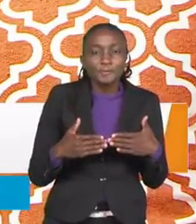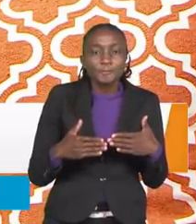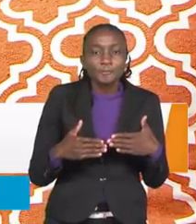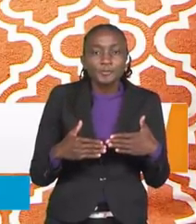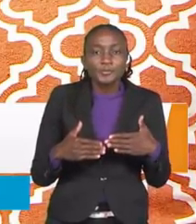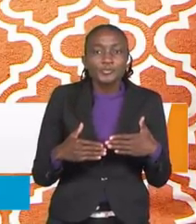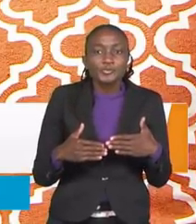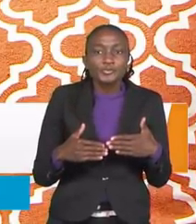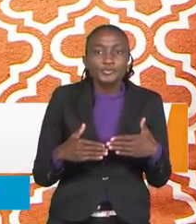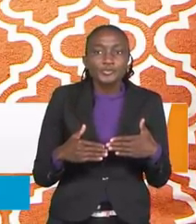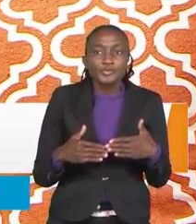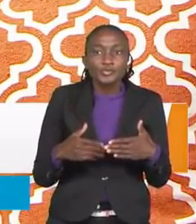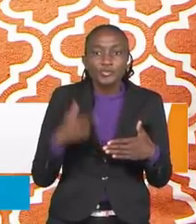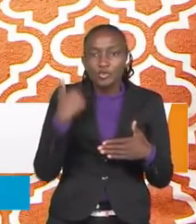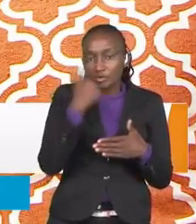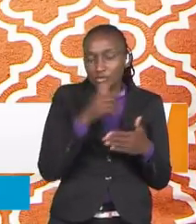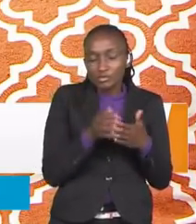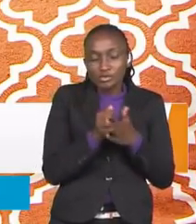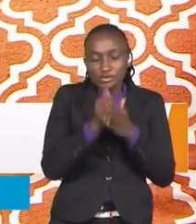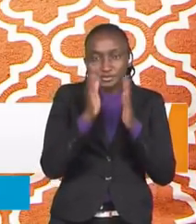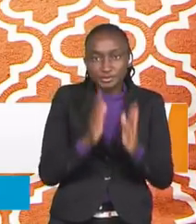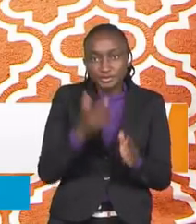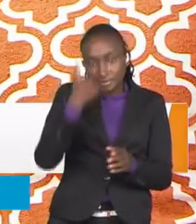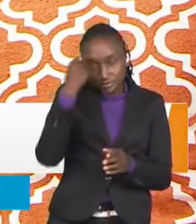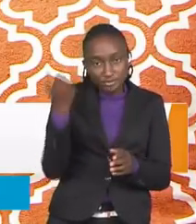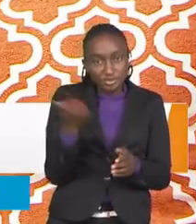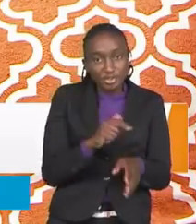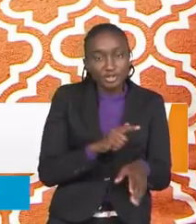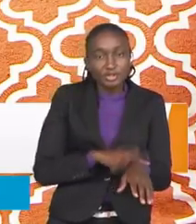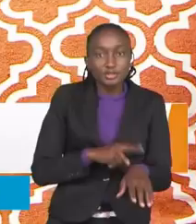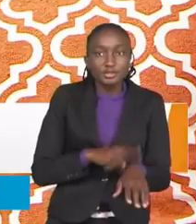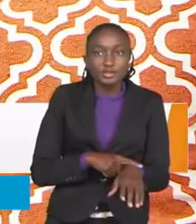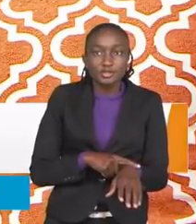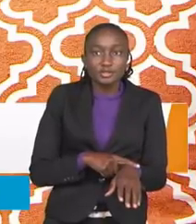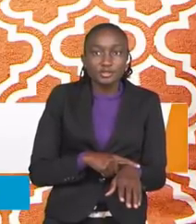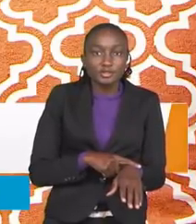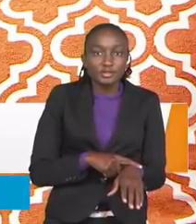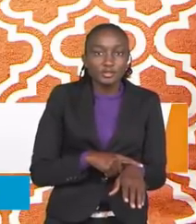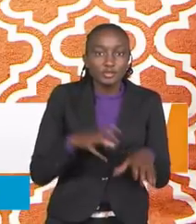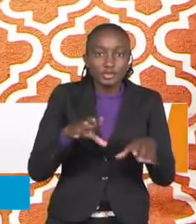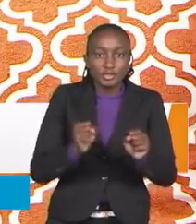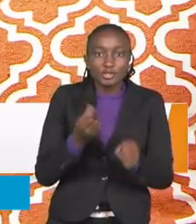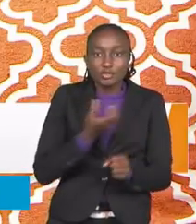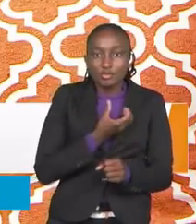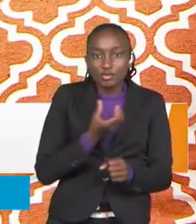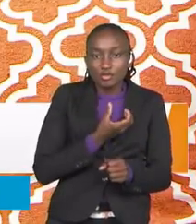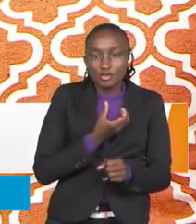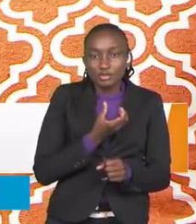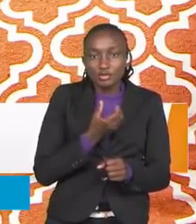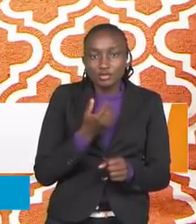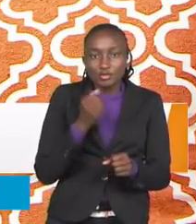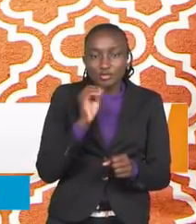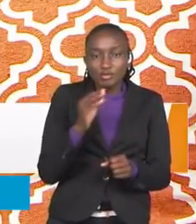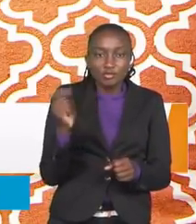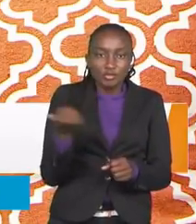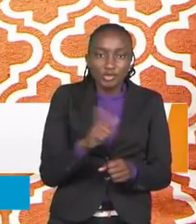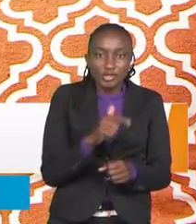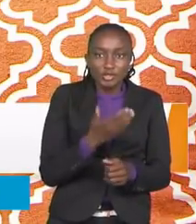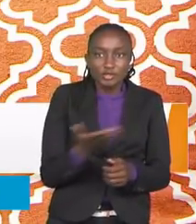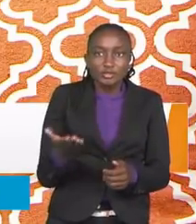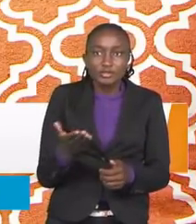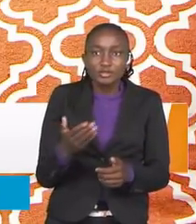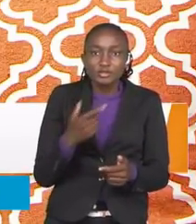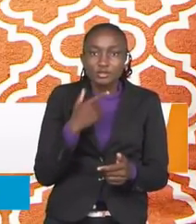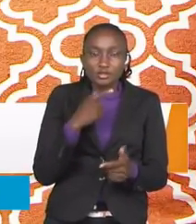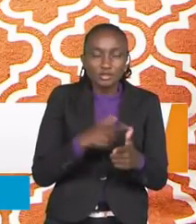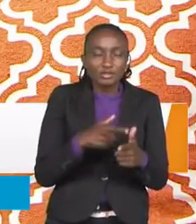community amazing. To be the leaders. Because anytime we take ownership of anything, you know, then we want to take